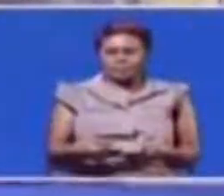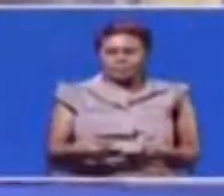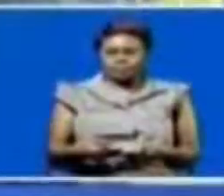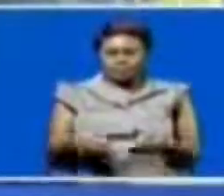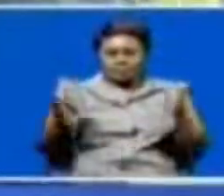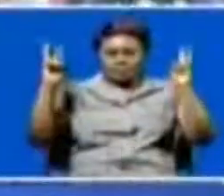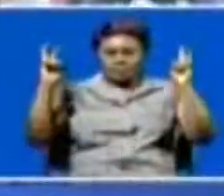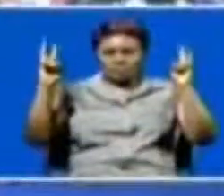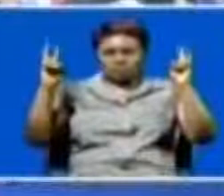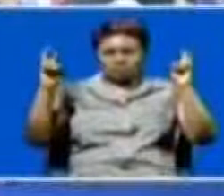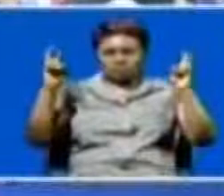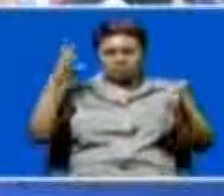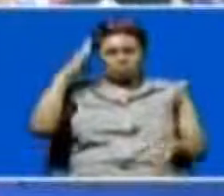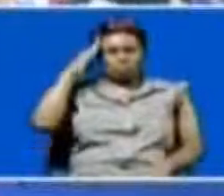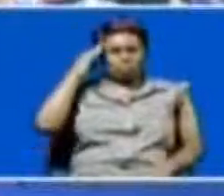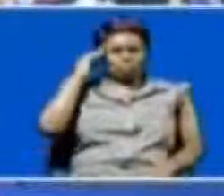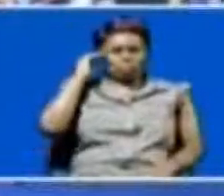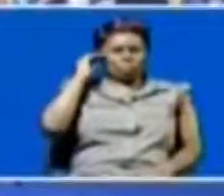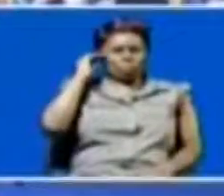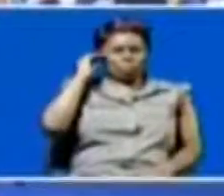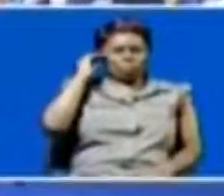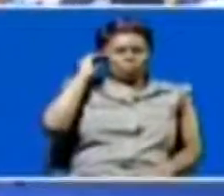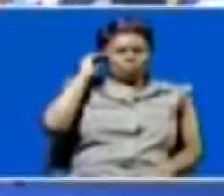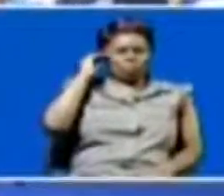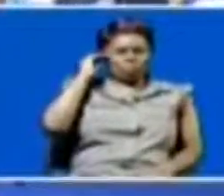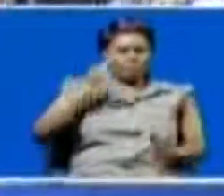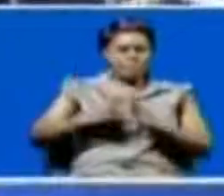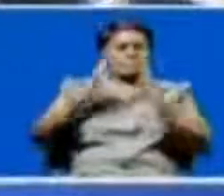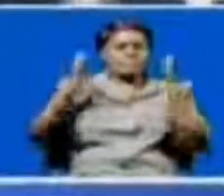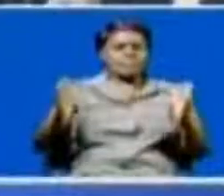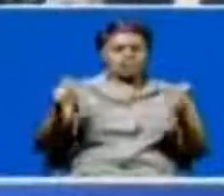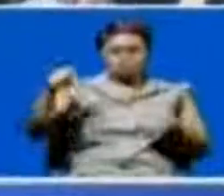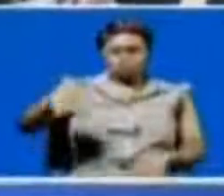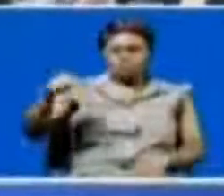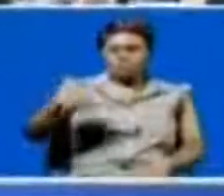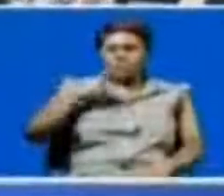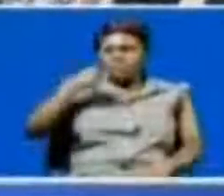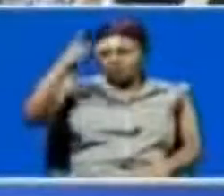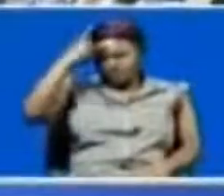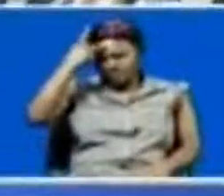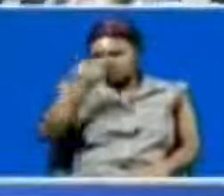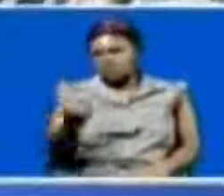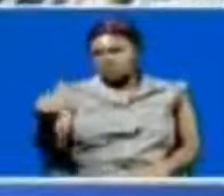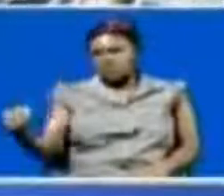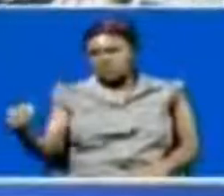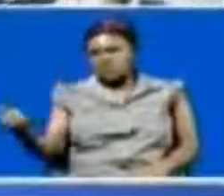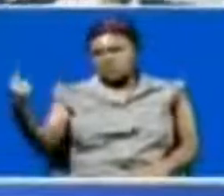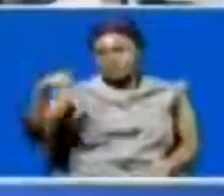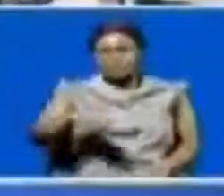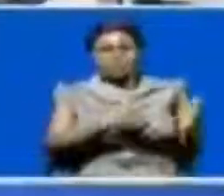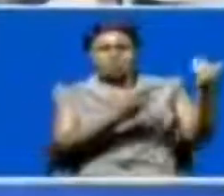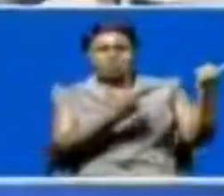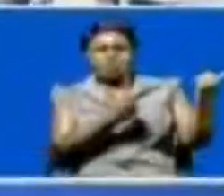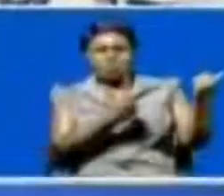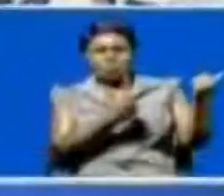of cerebral palsy has been actually the major one. Today, parents and children alike come hopeful that